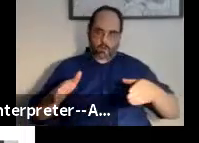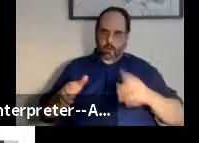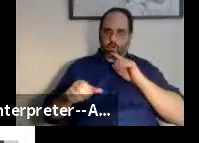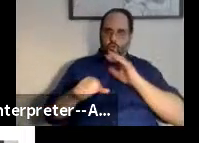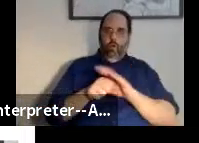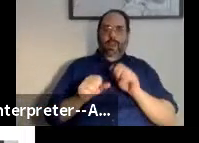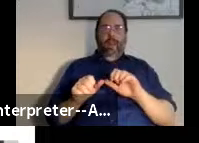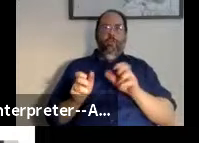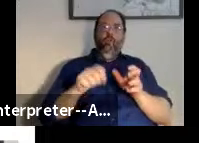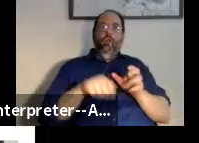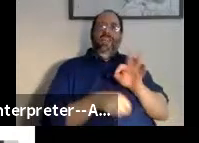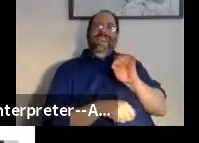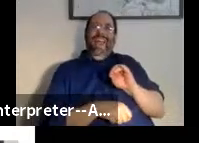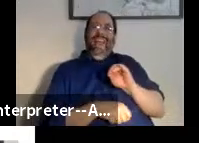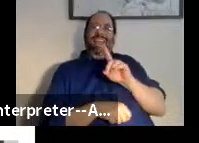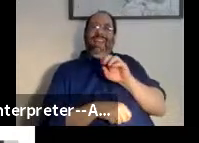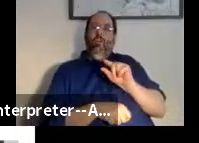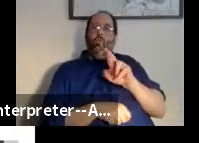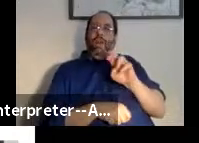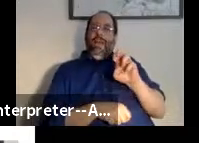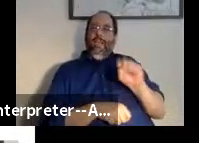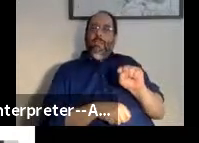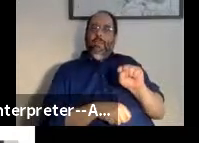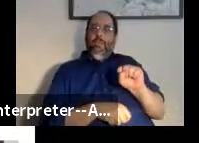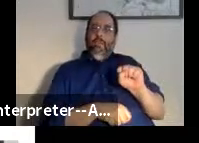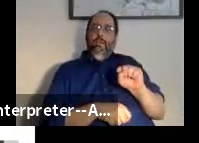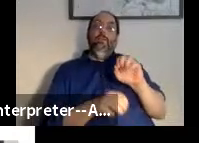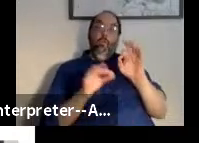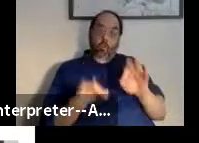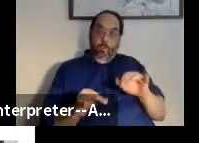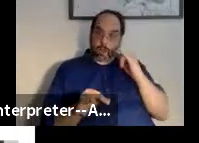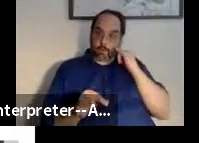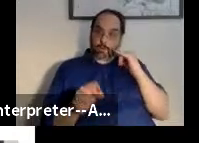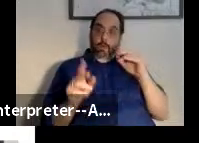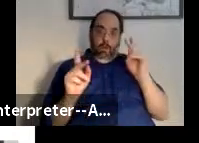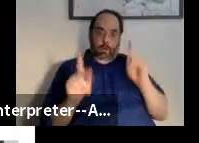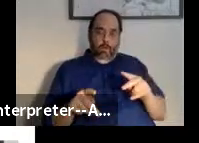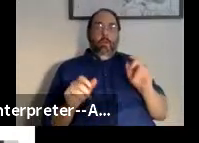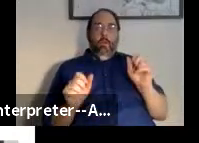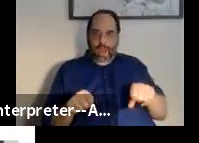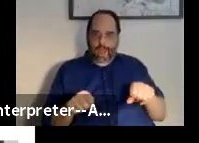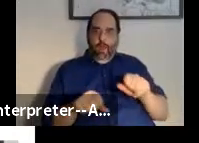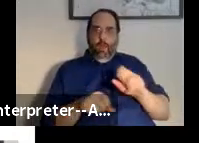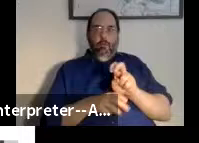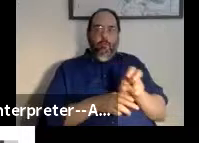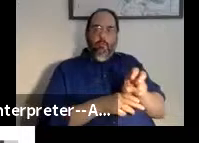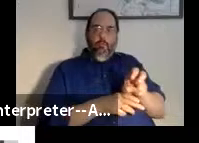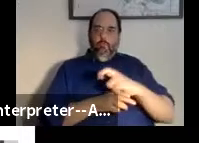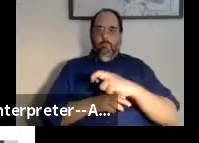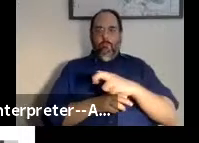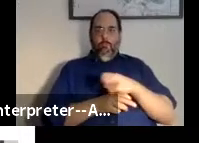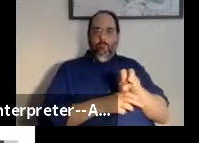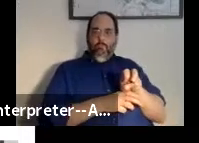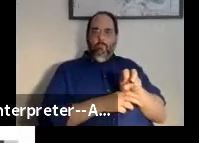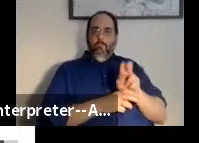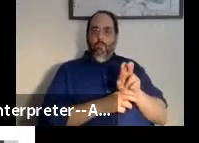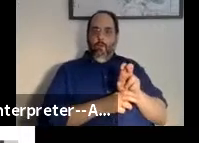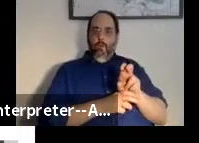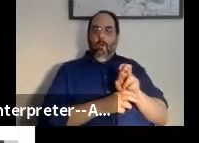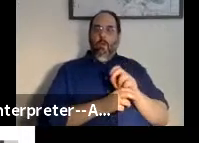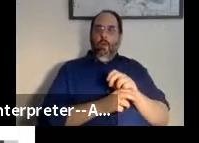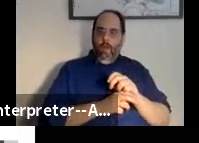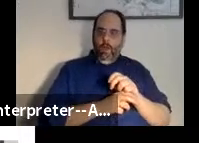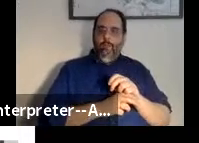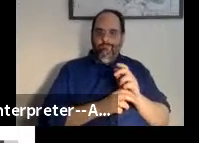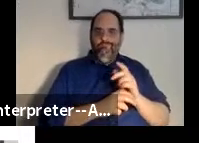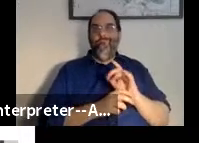same surface on the flat to determine whether or not this installed test bed